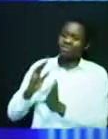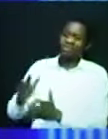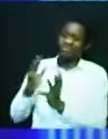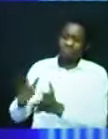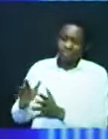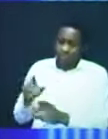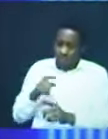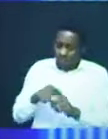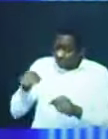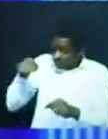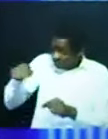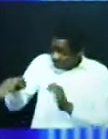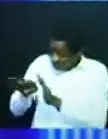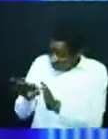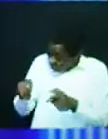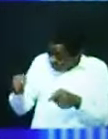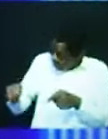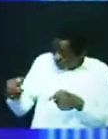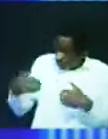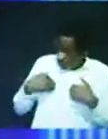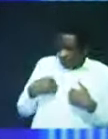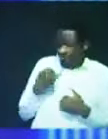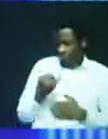inheritance. See, it